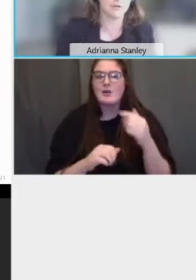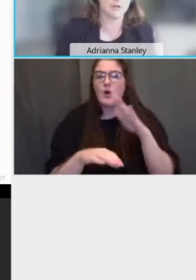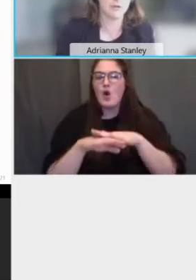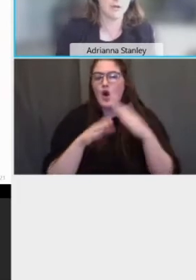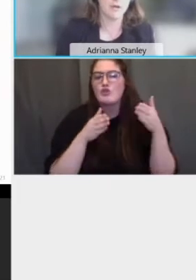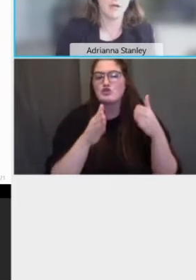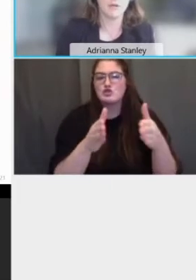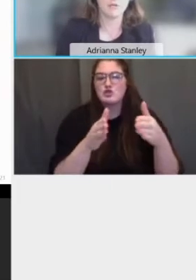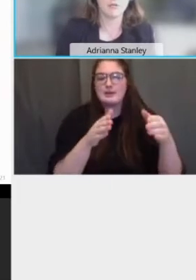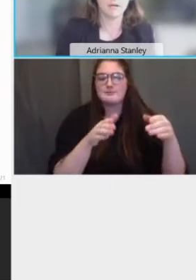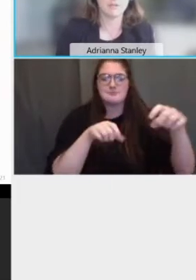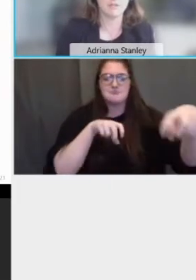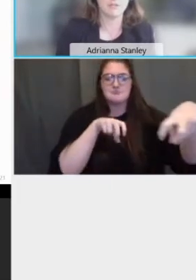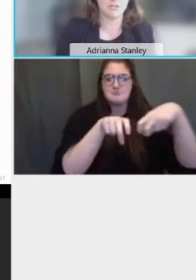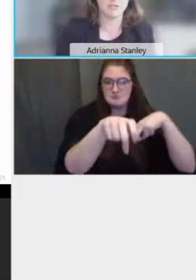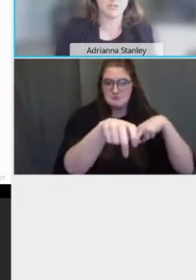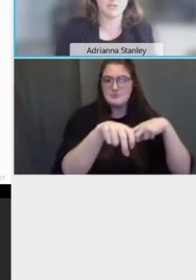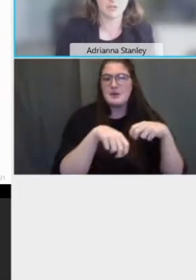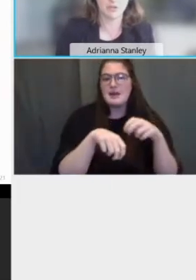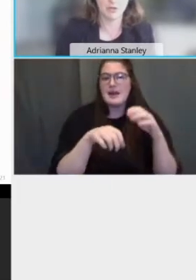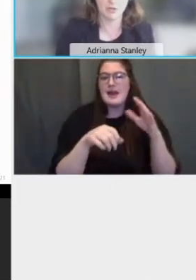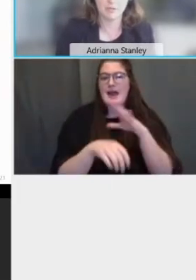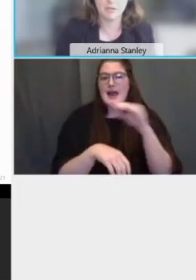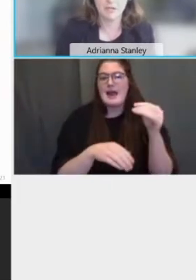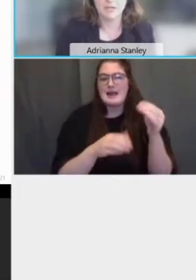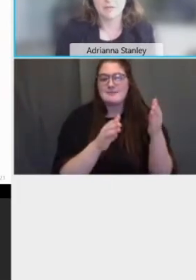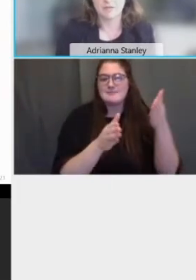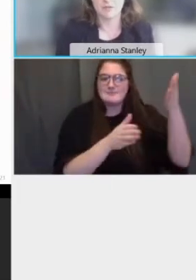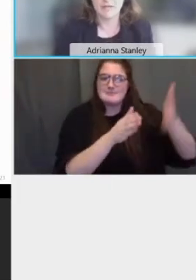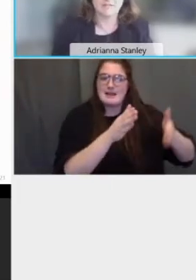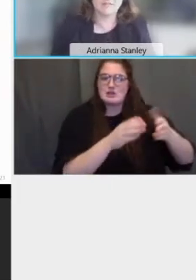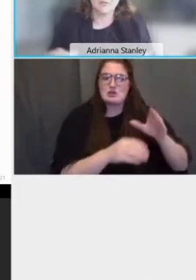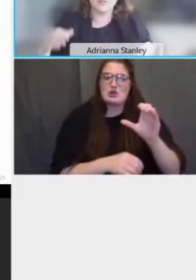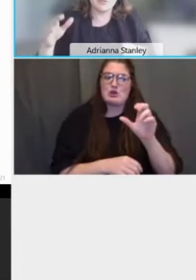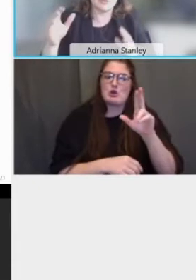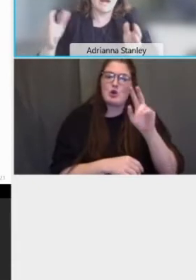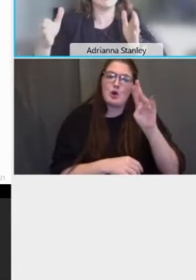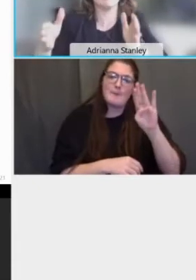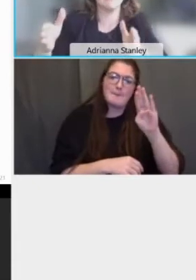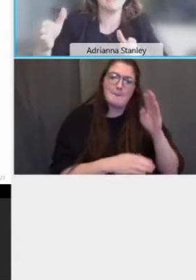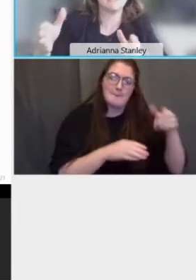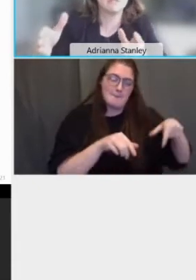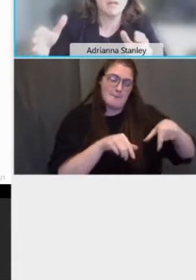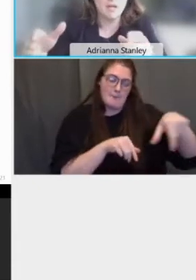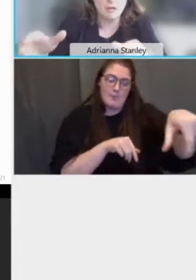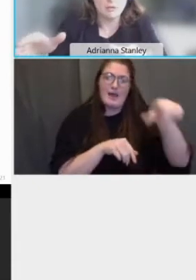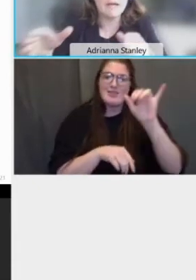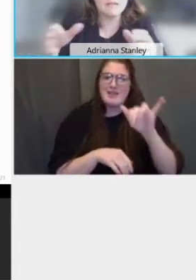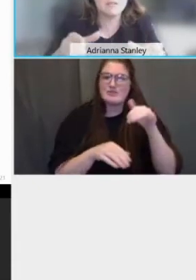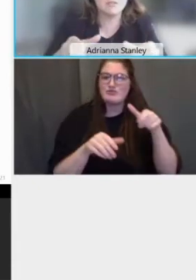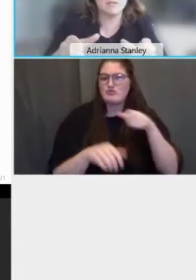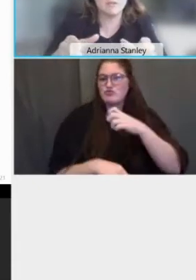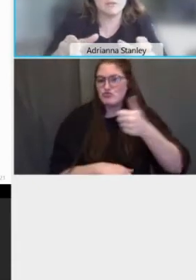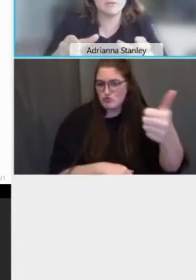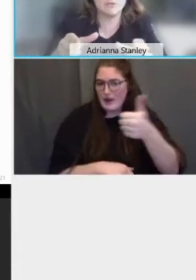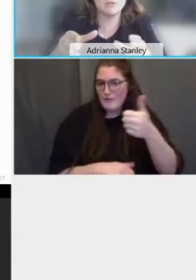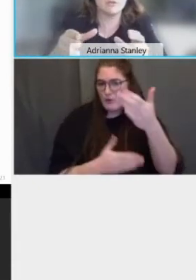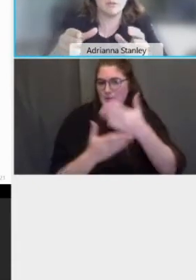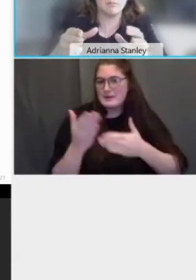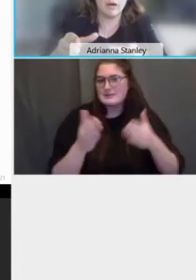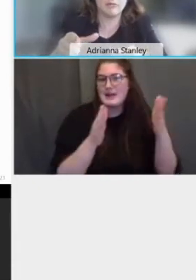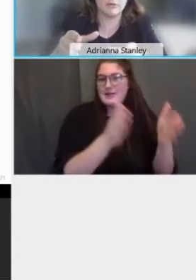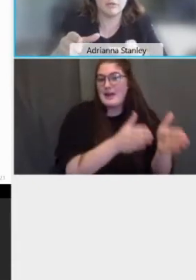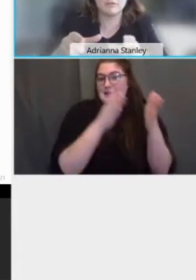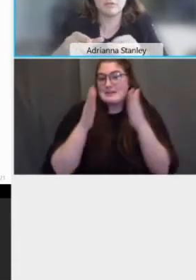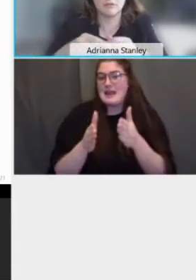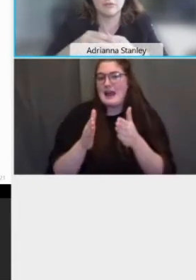to one another, and then directly adjacent to the curb. So that's the travel piece. Next to it, there's usually